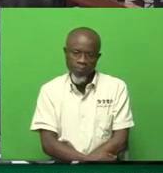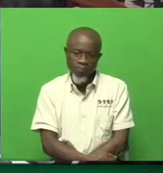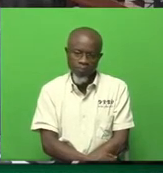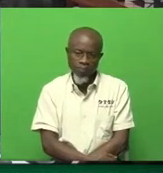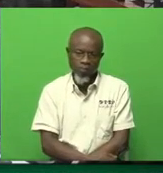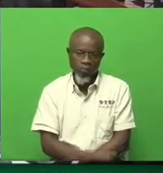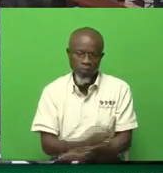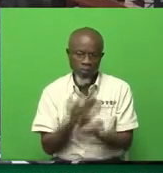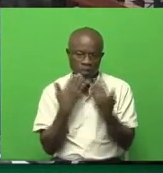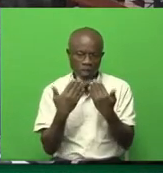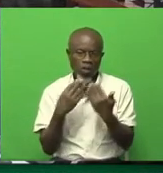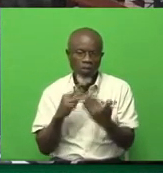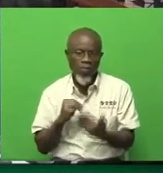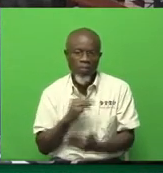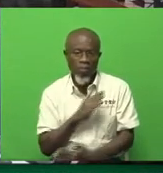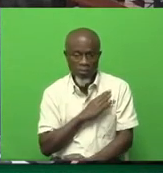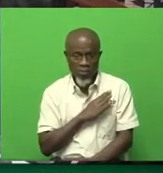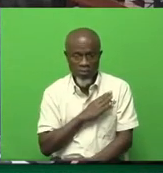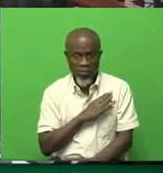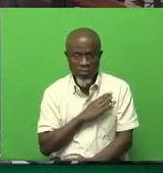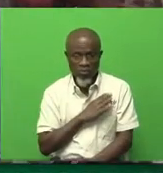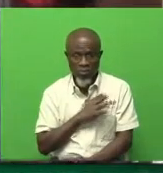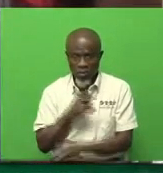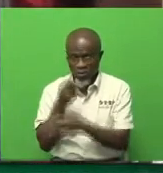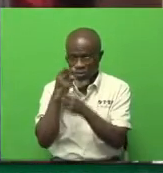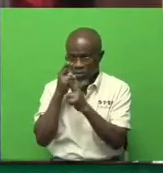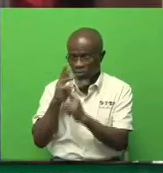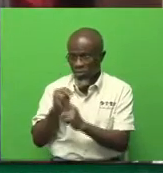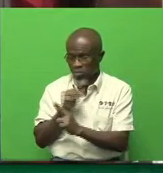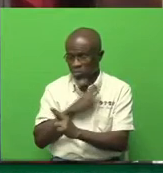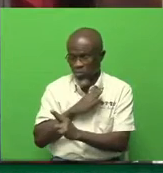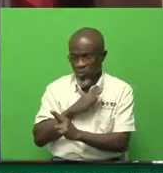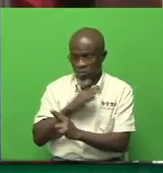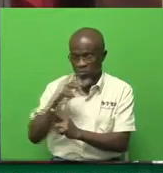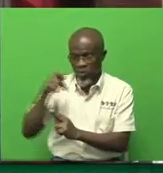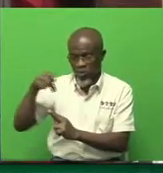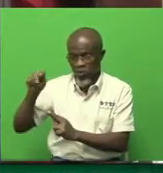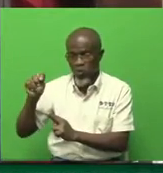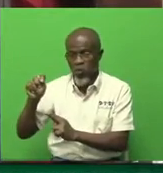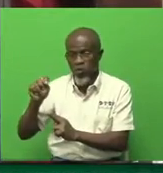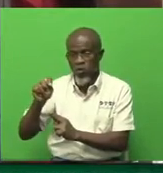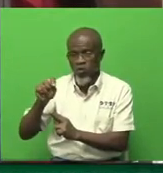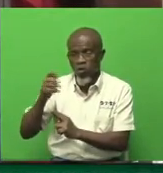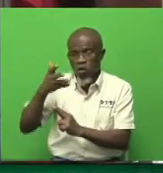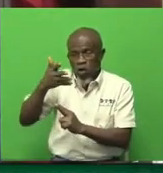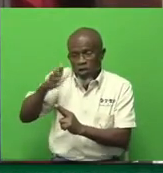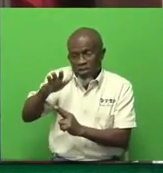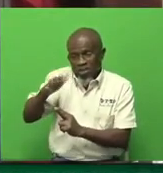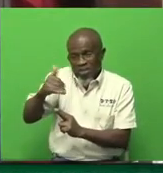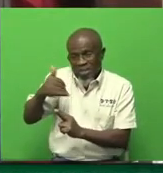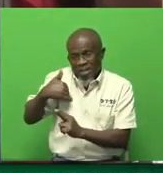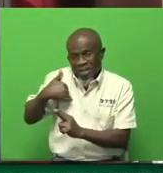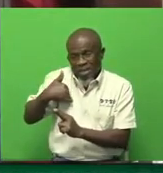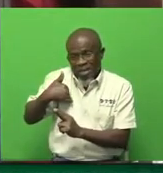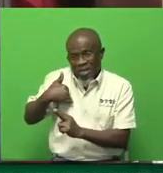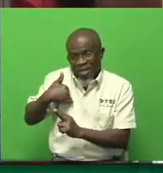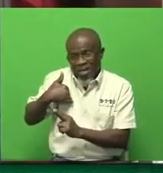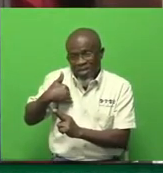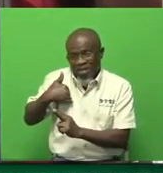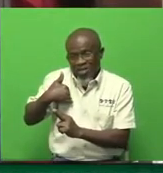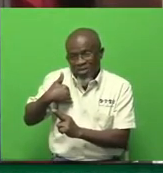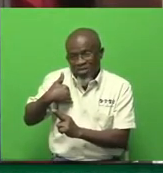thank you members again honorable member for Prince's song right um you already have a very distinct